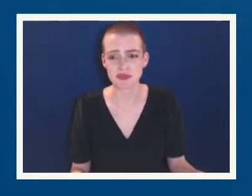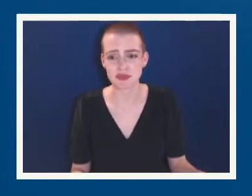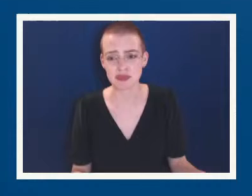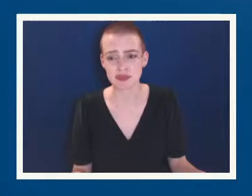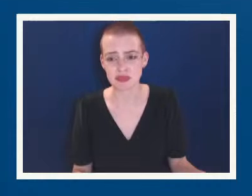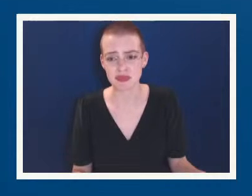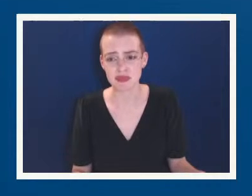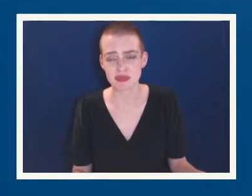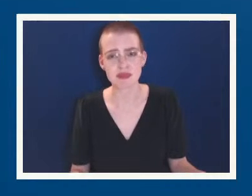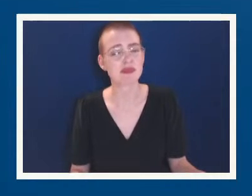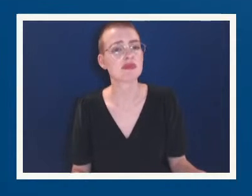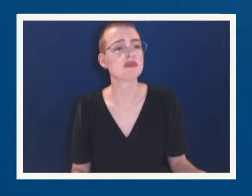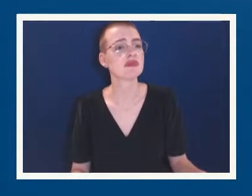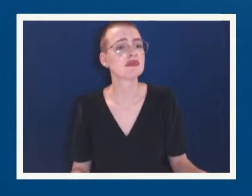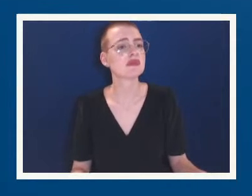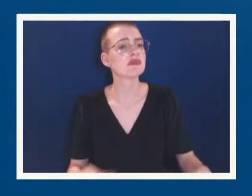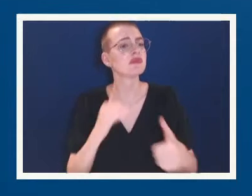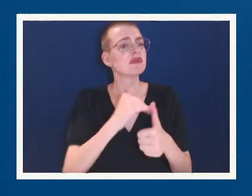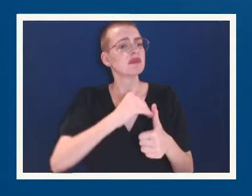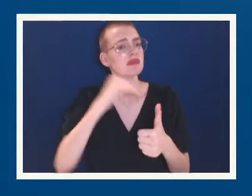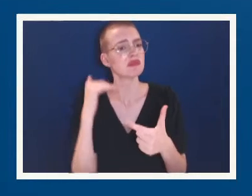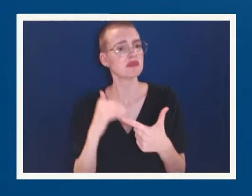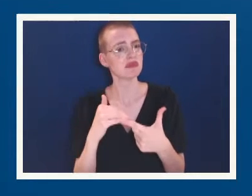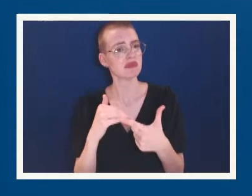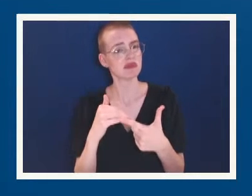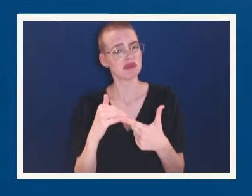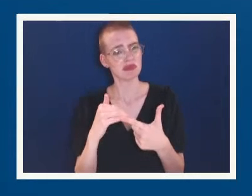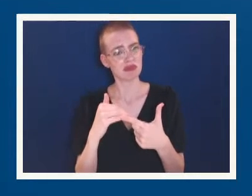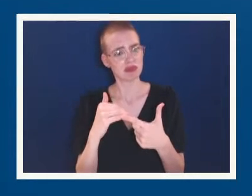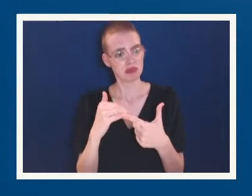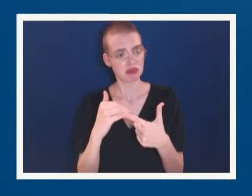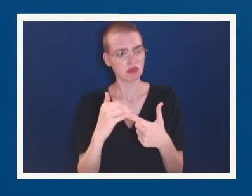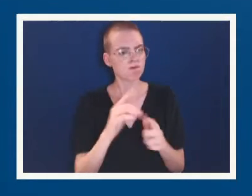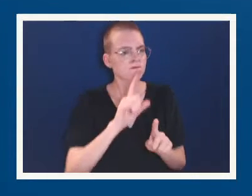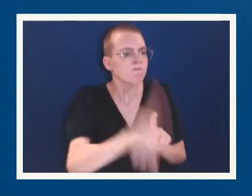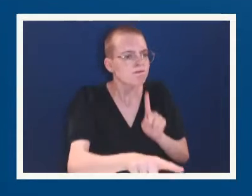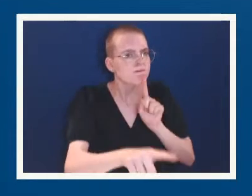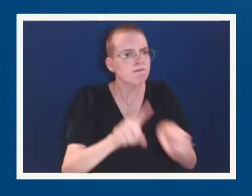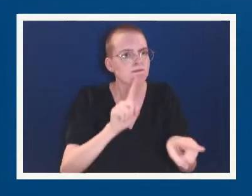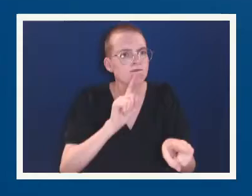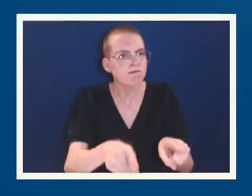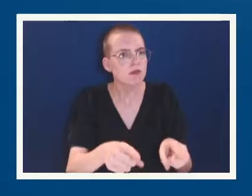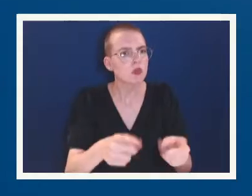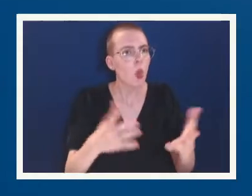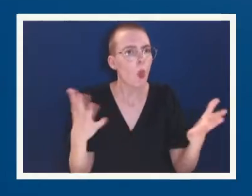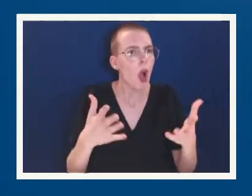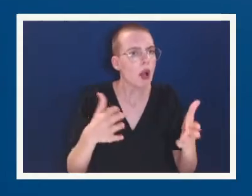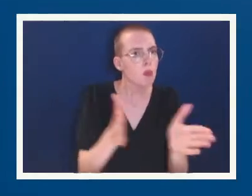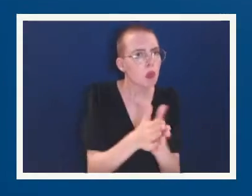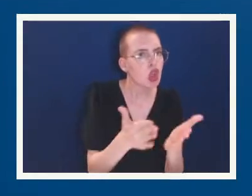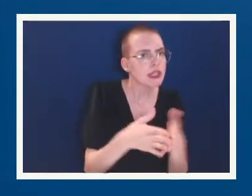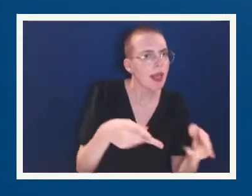It's not freedom to tell our children what books they're allowed to read.